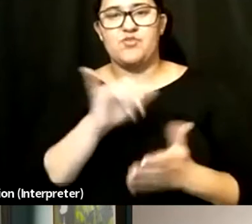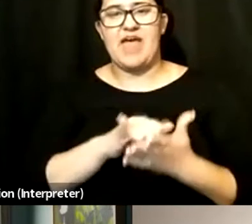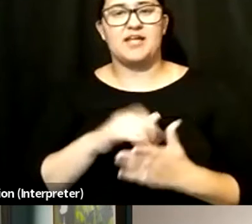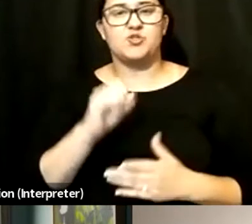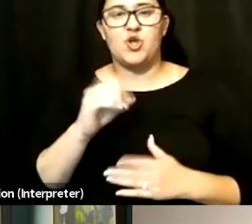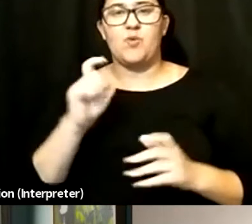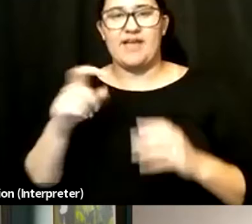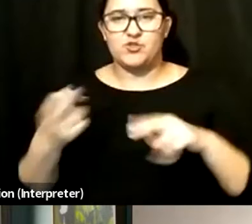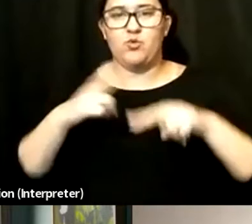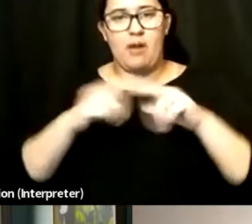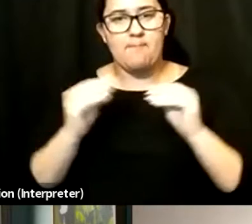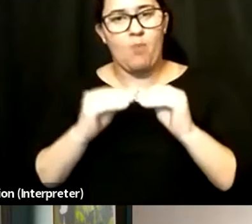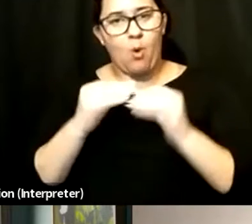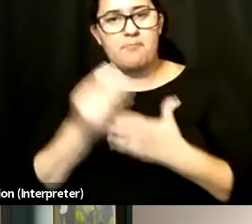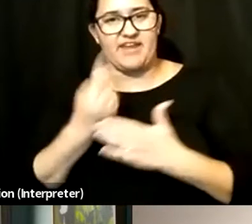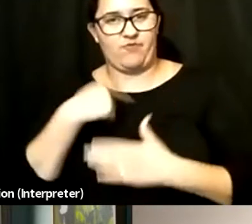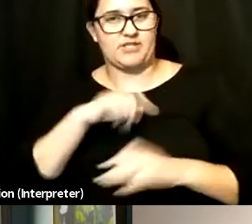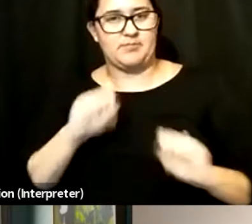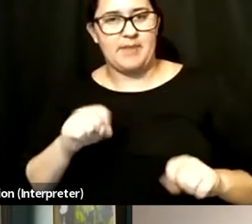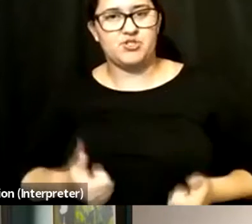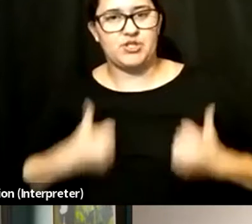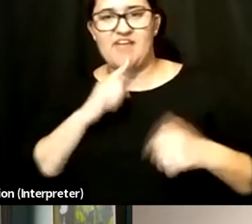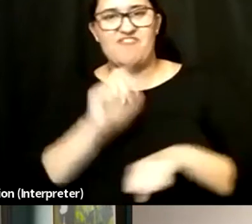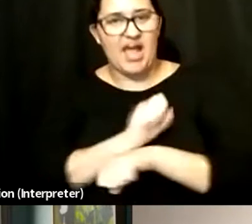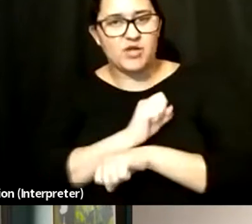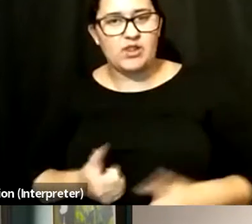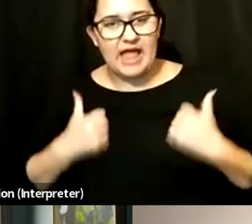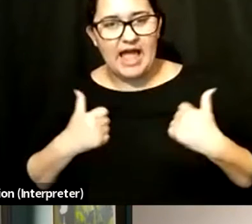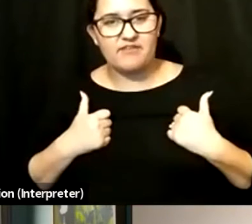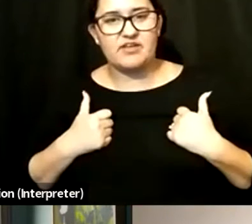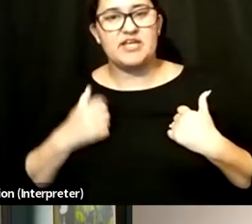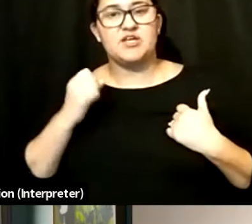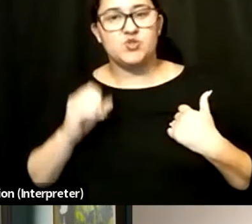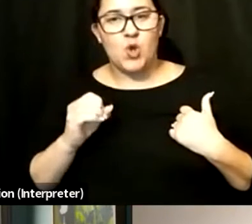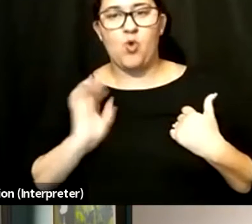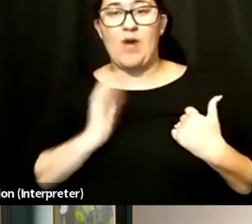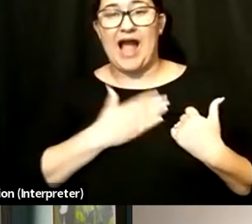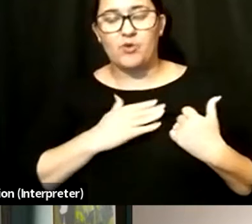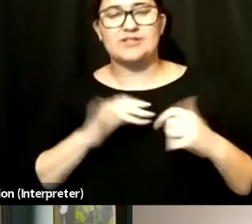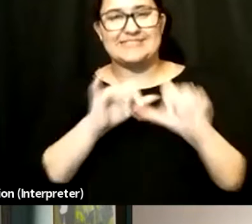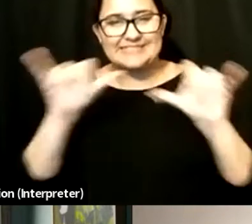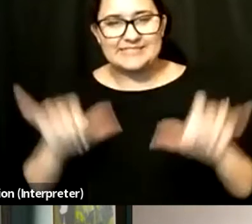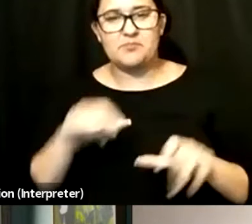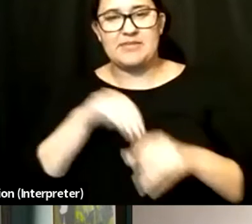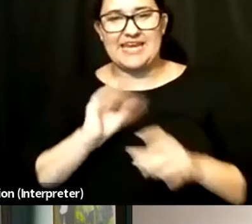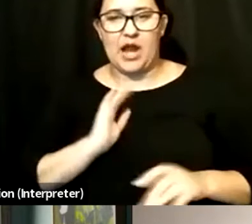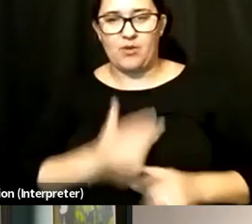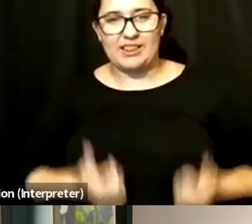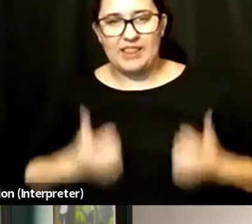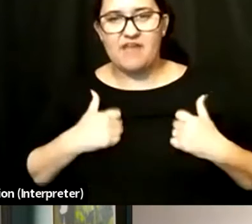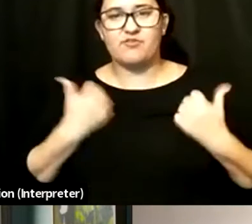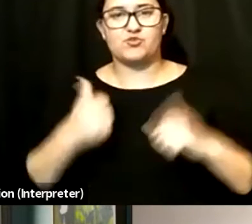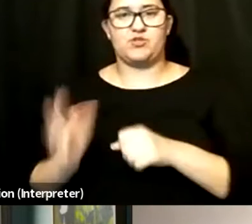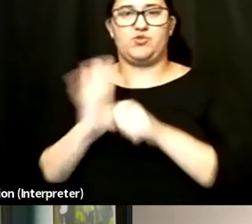of protecting impacts our health as a society, our collective ability to